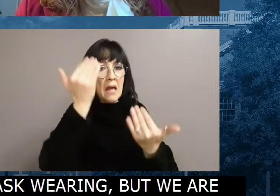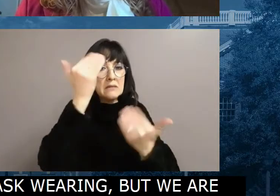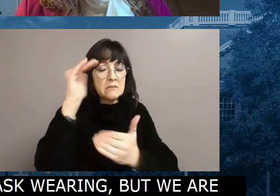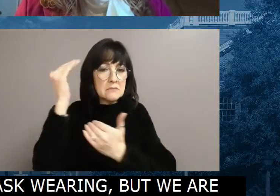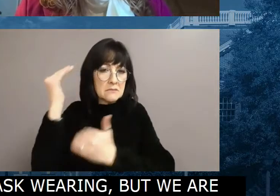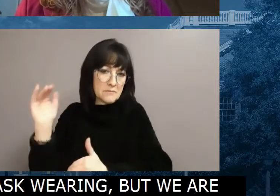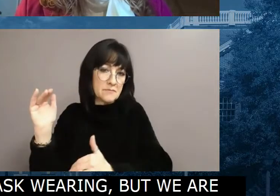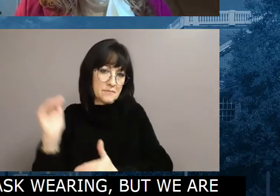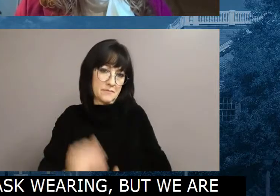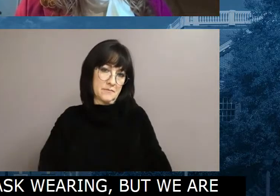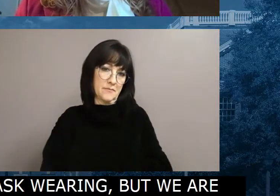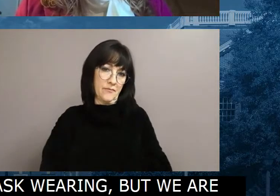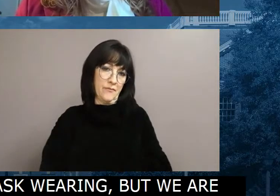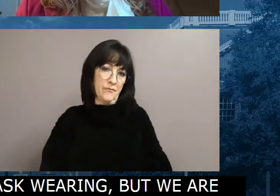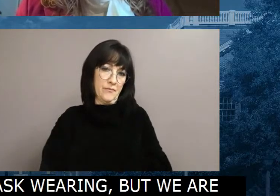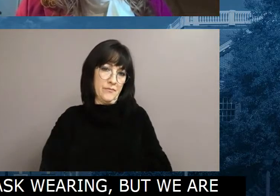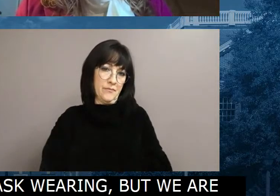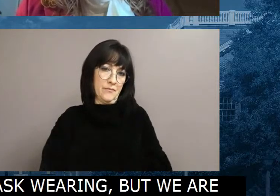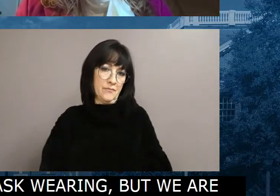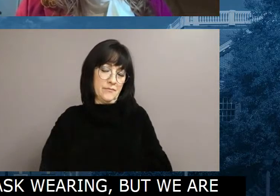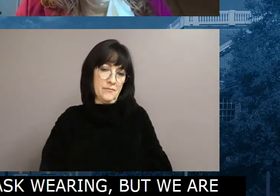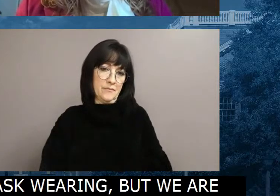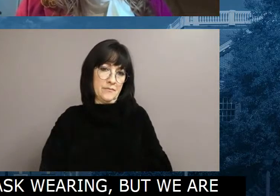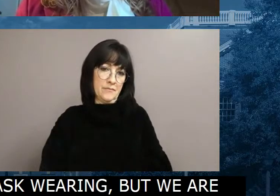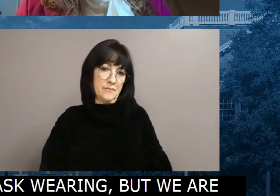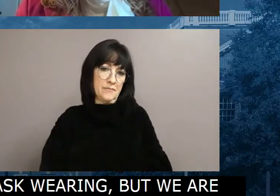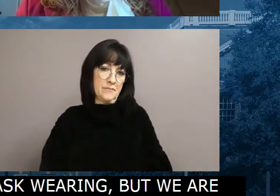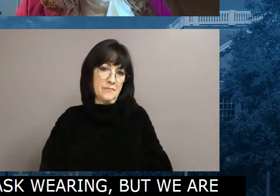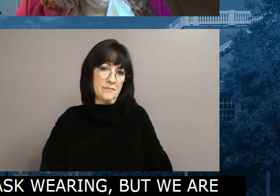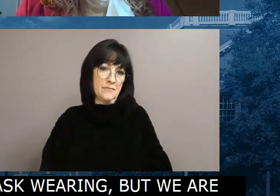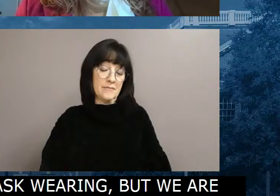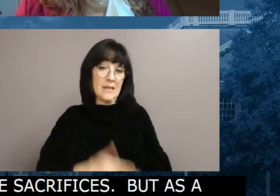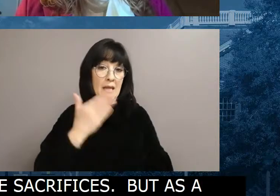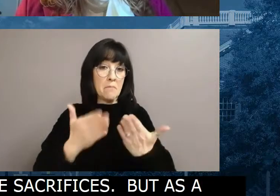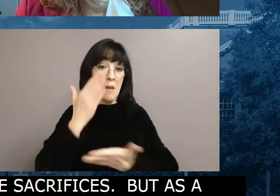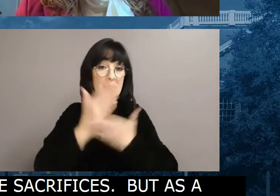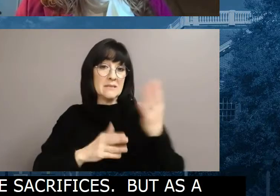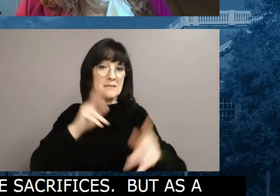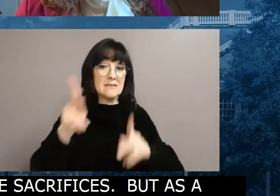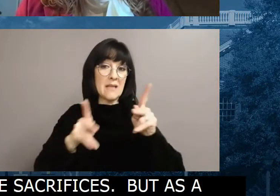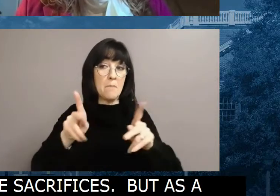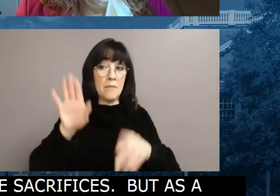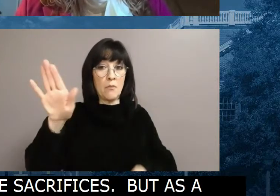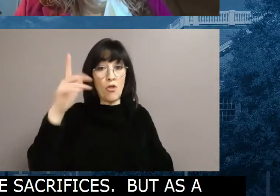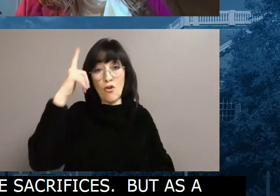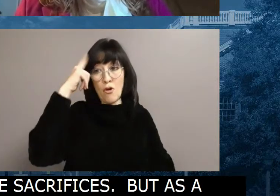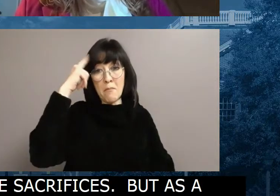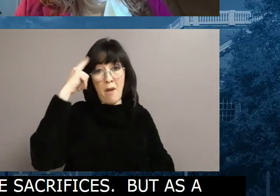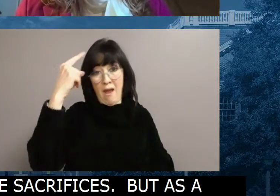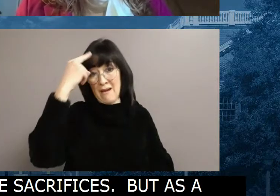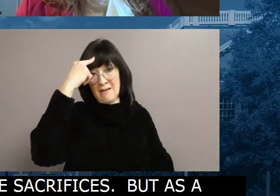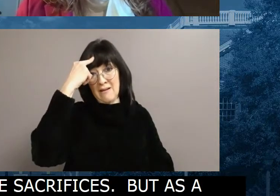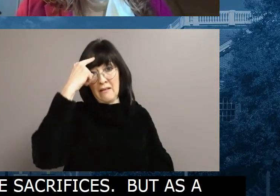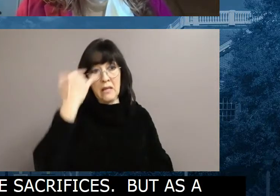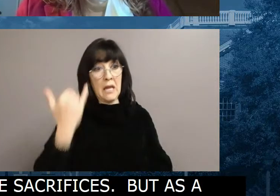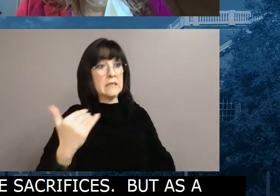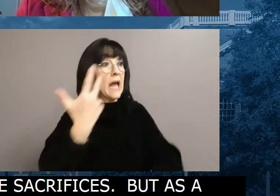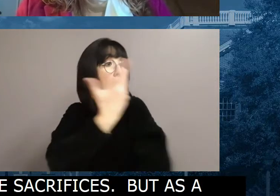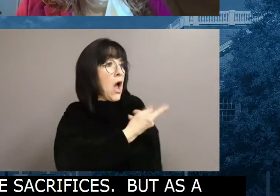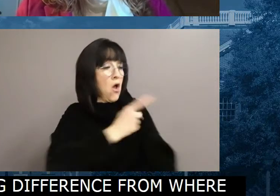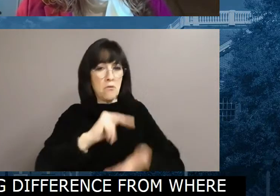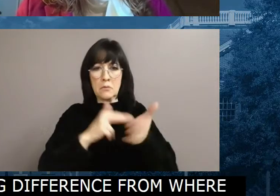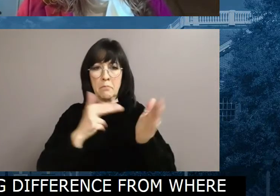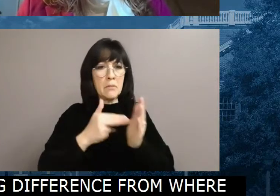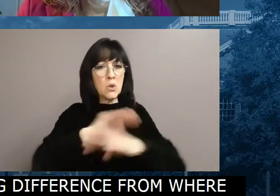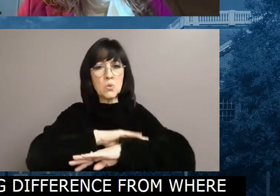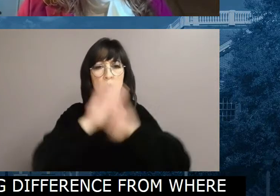between where we are. There might be some difference psychologically, but in terms of how many people you can fit in an